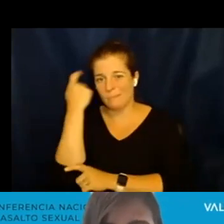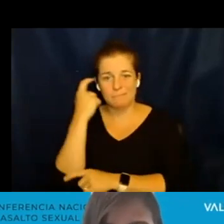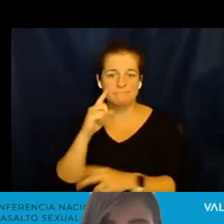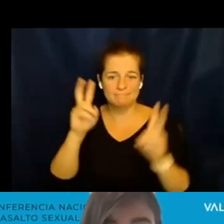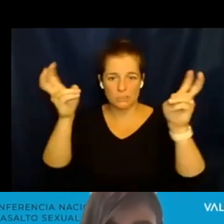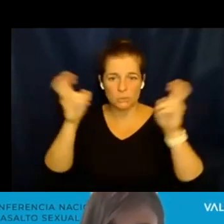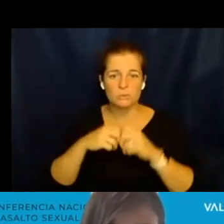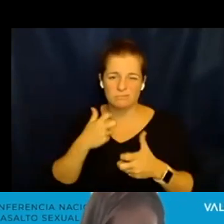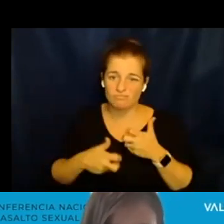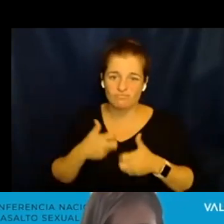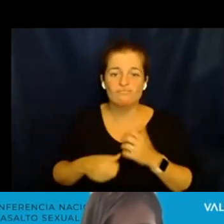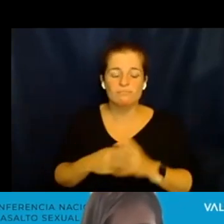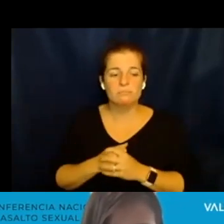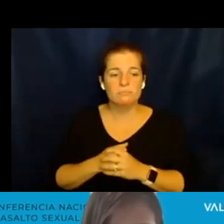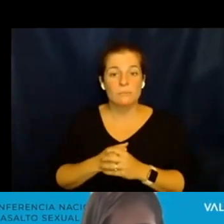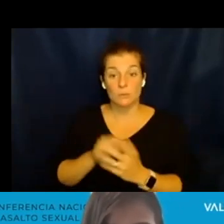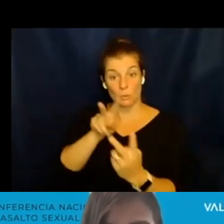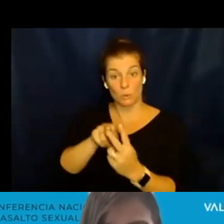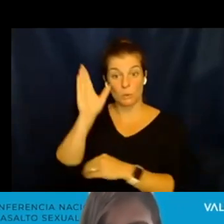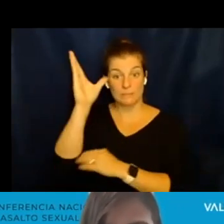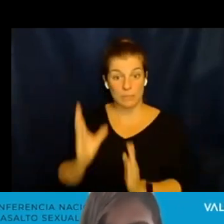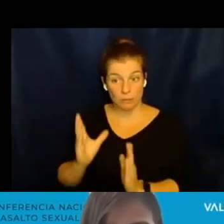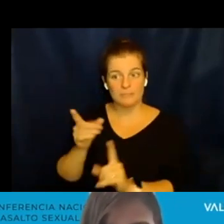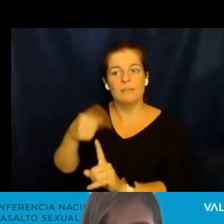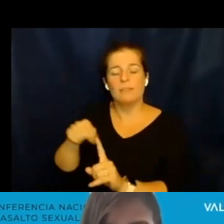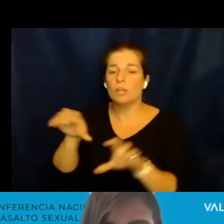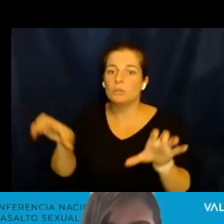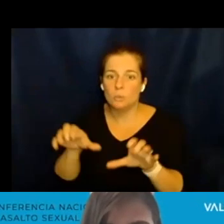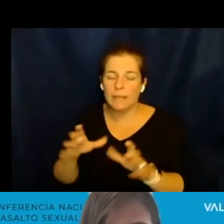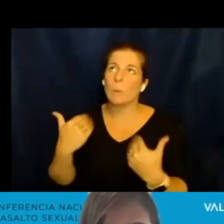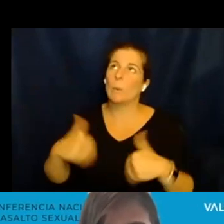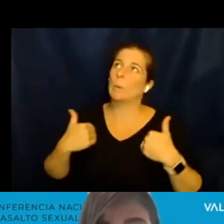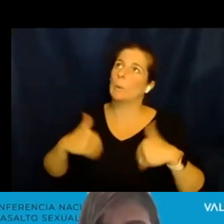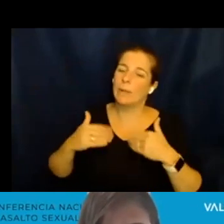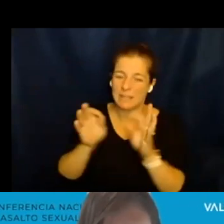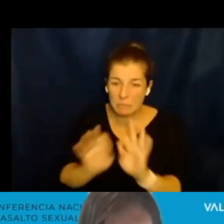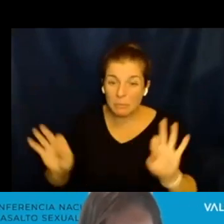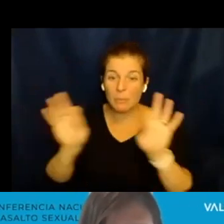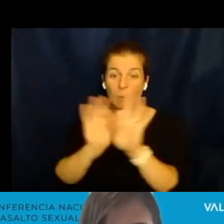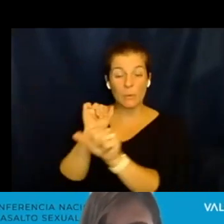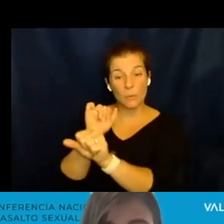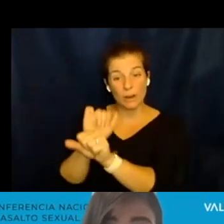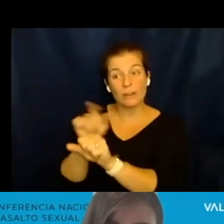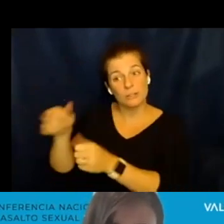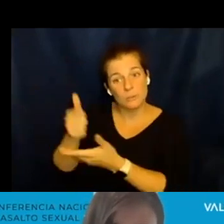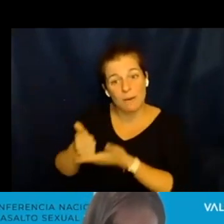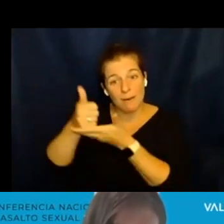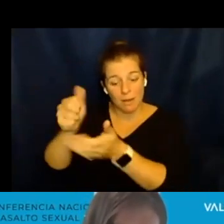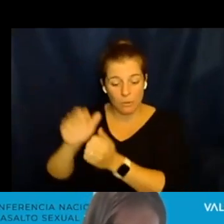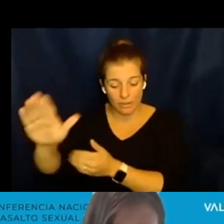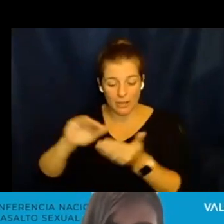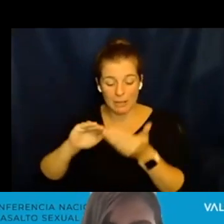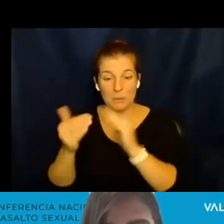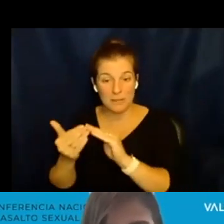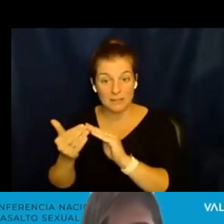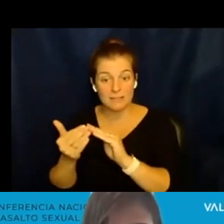speakers are having and doing such an effort, such important work to help their communities. And at the same time, to become that